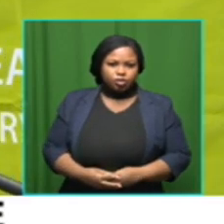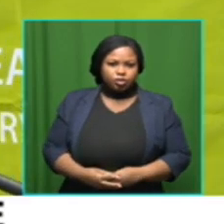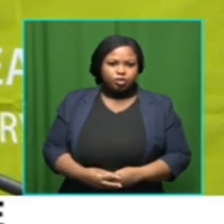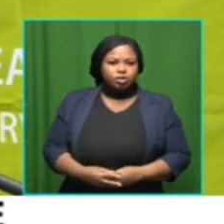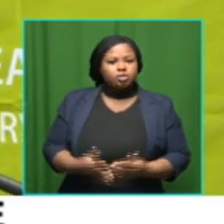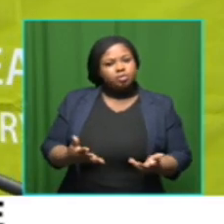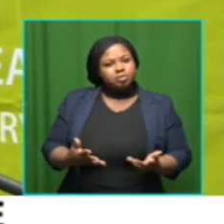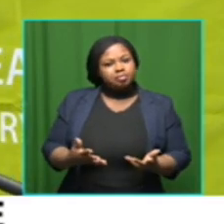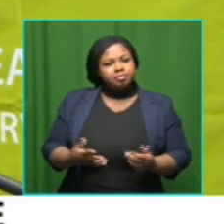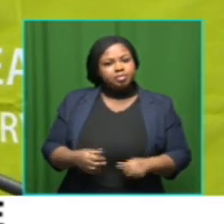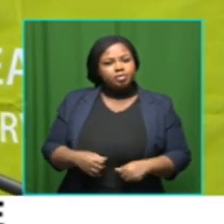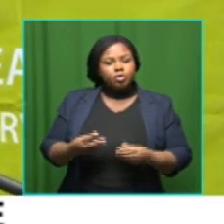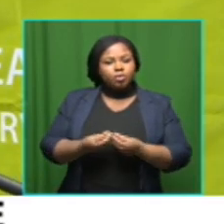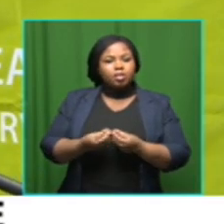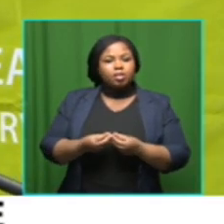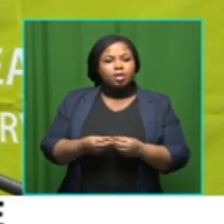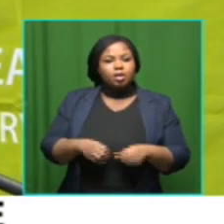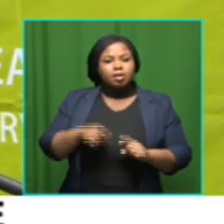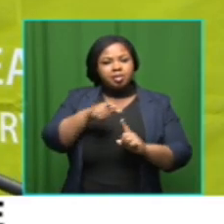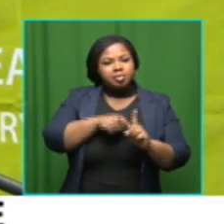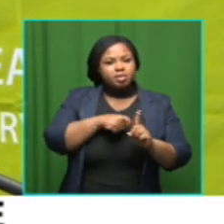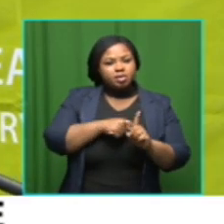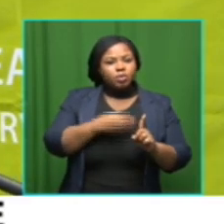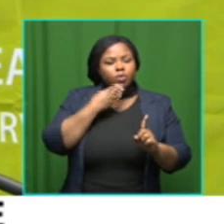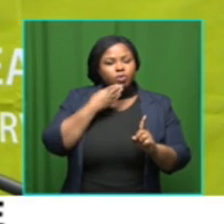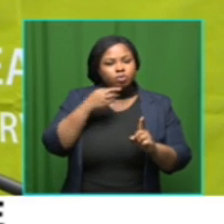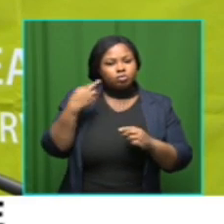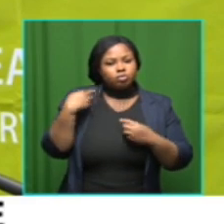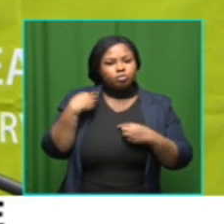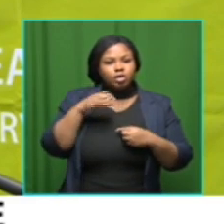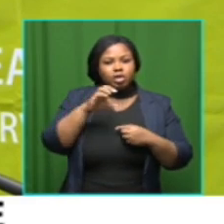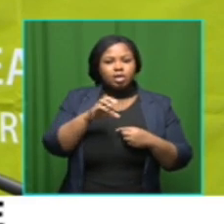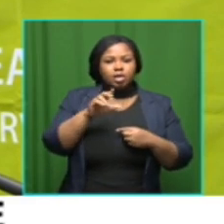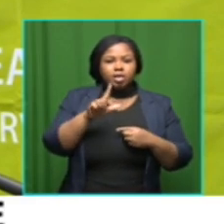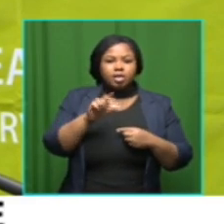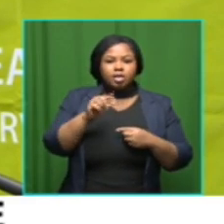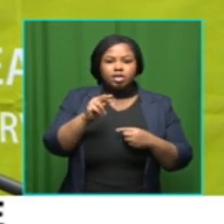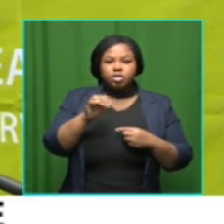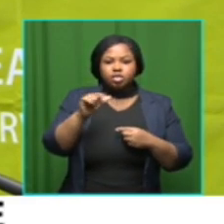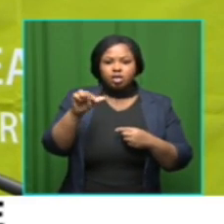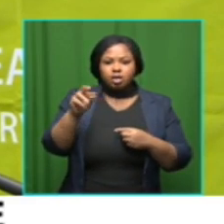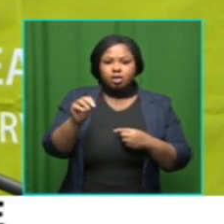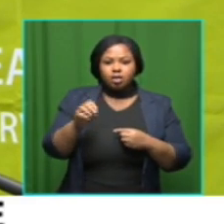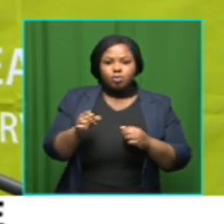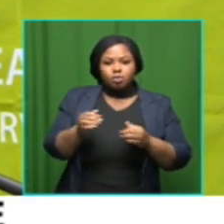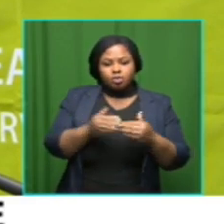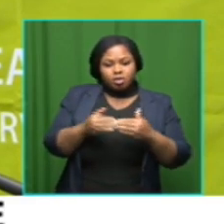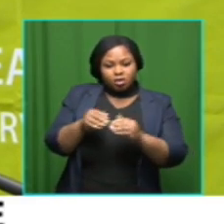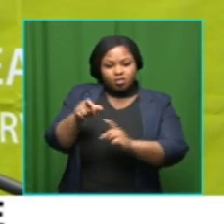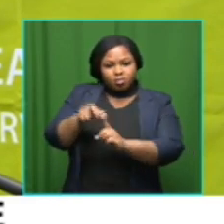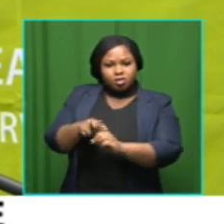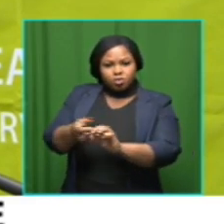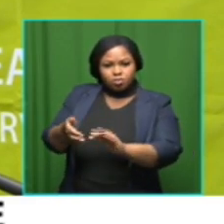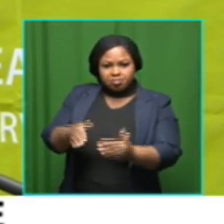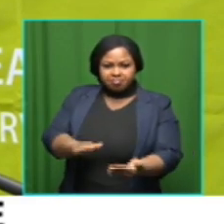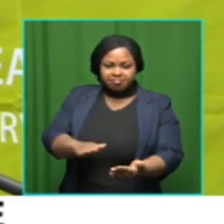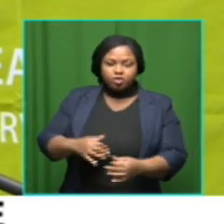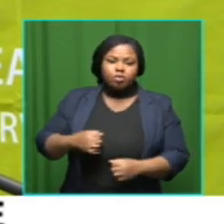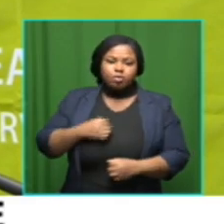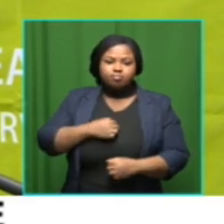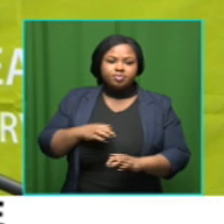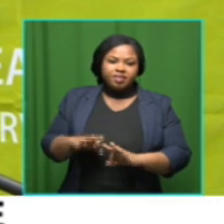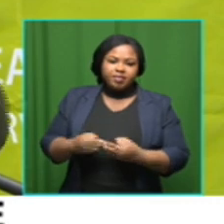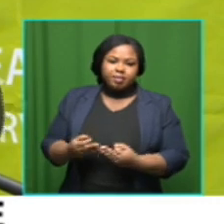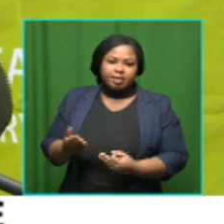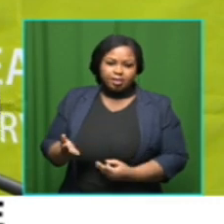mini discussion with the clinician who was taking care of our patient who passed on over the weekend, the condolences to the